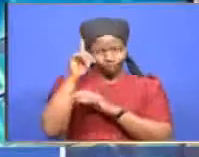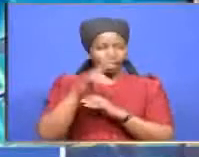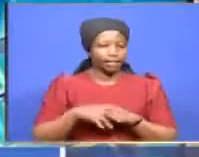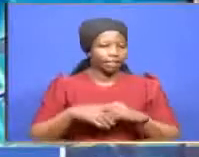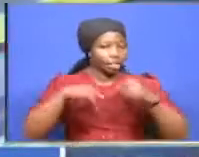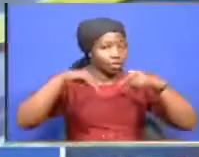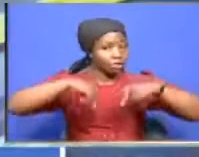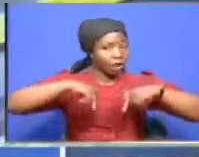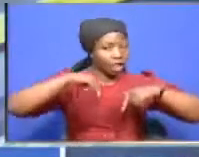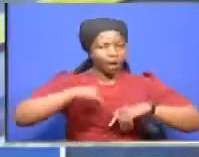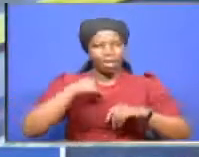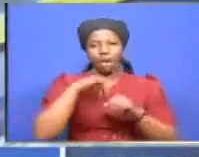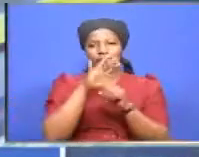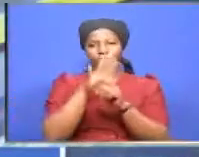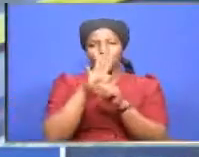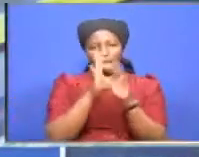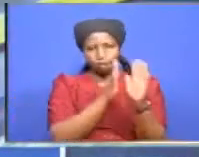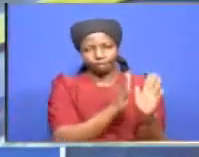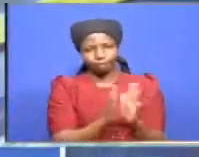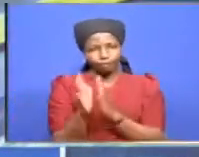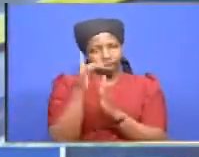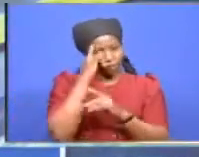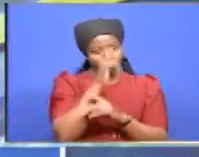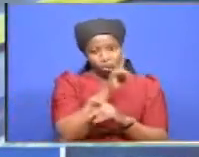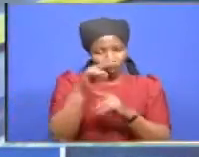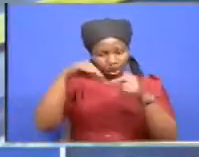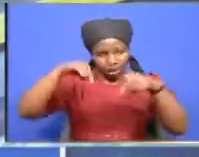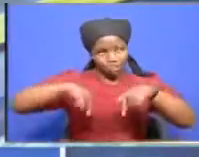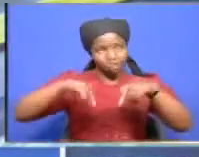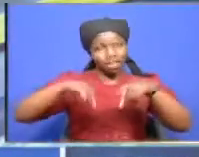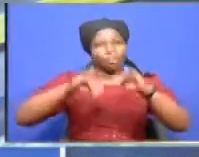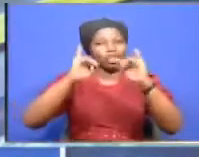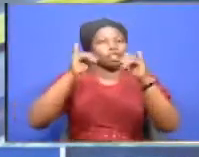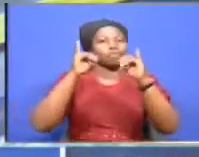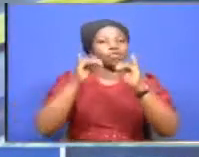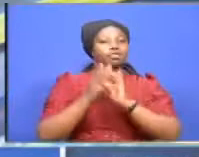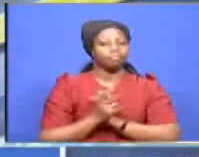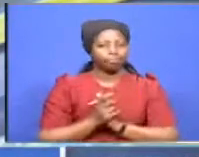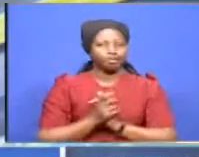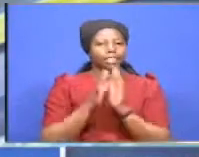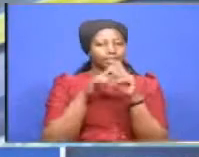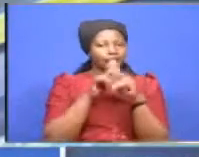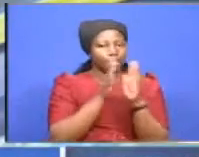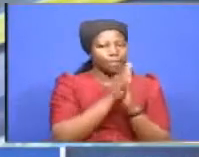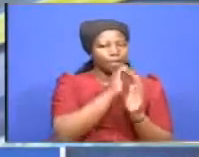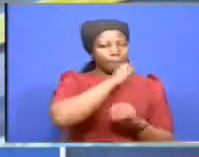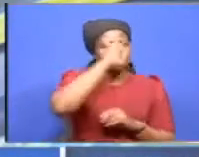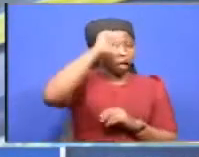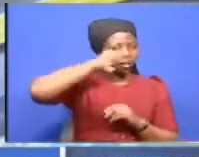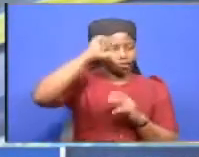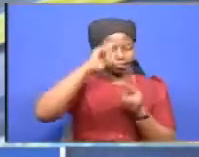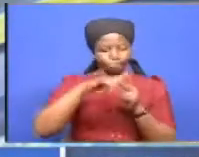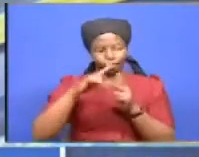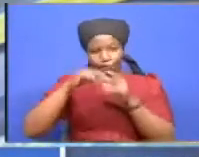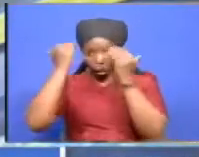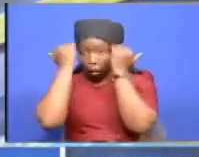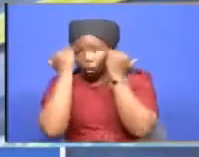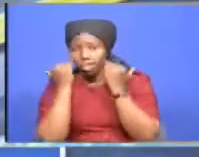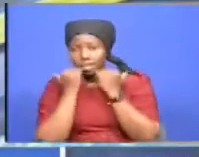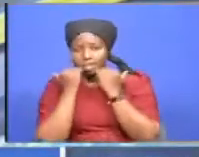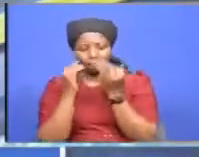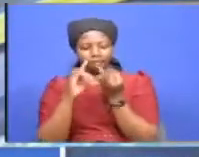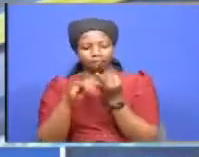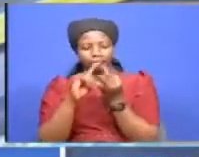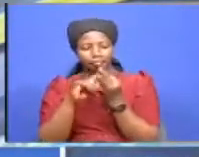Today we got so much lined up for you right here on a comprehensive news bulletin, from matters politics to the corridors of justice, and also